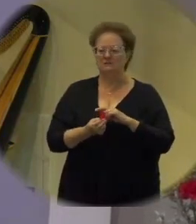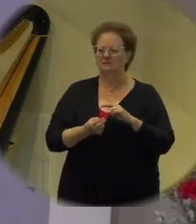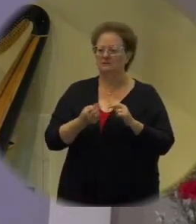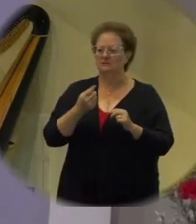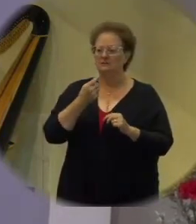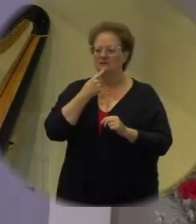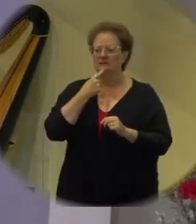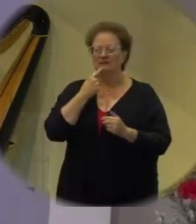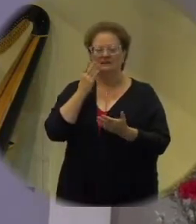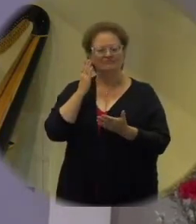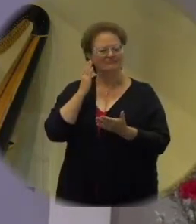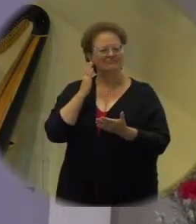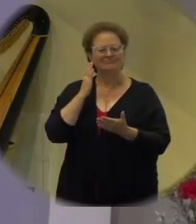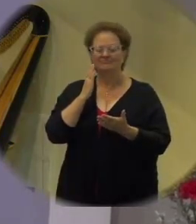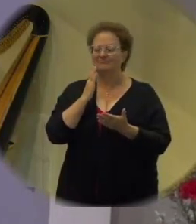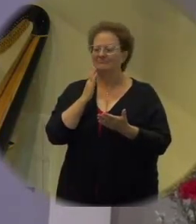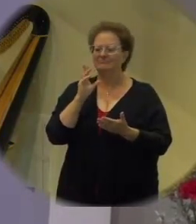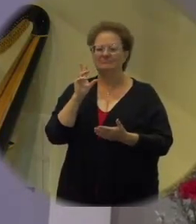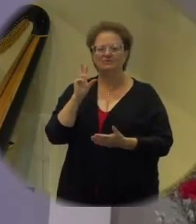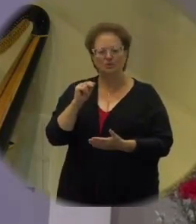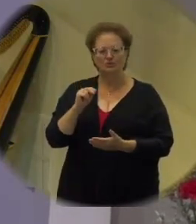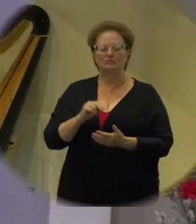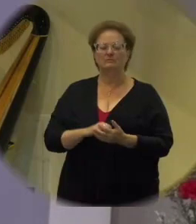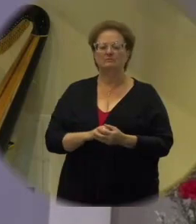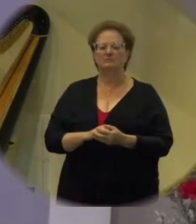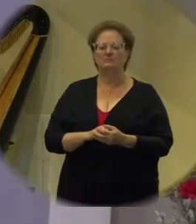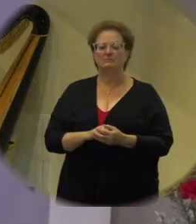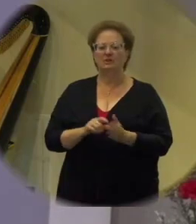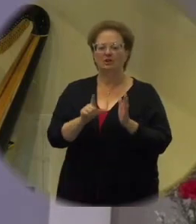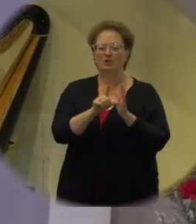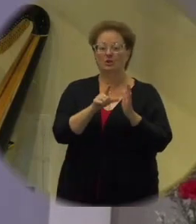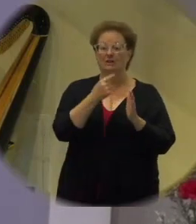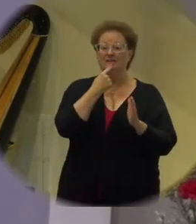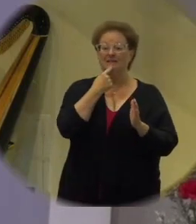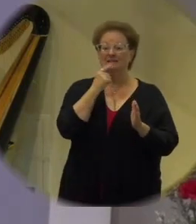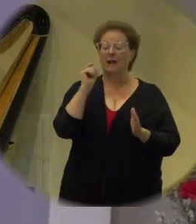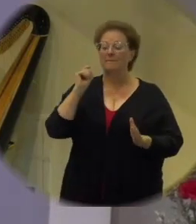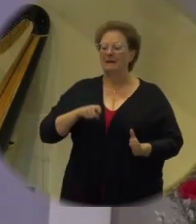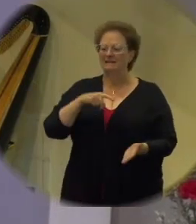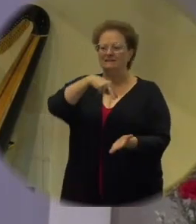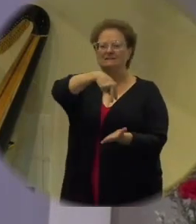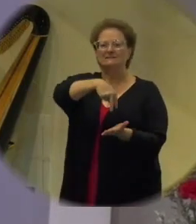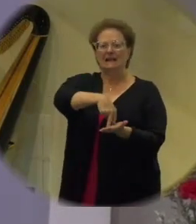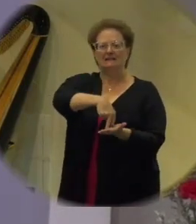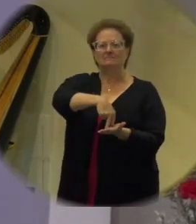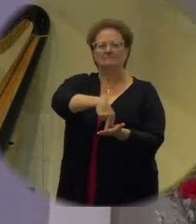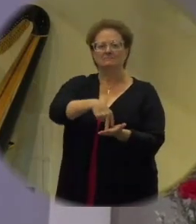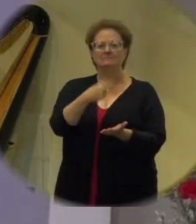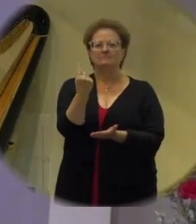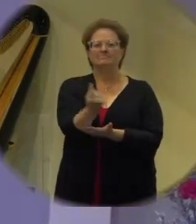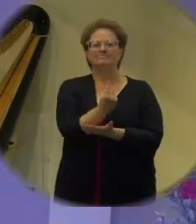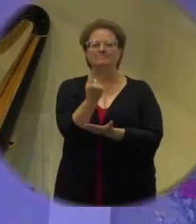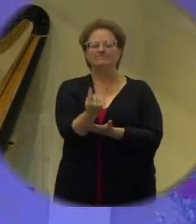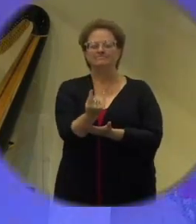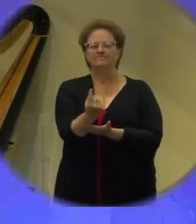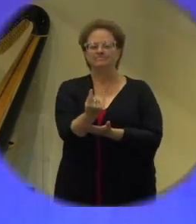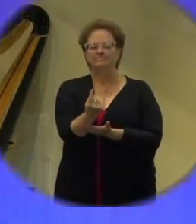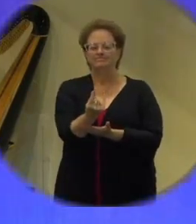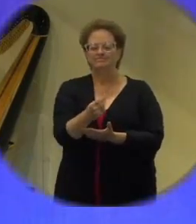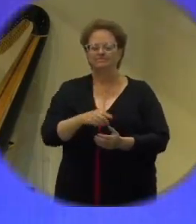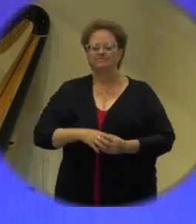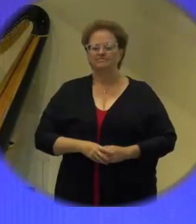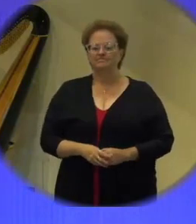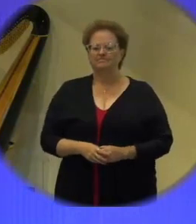stand down. And he said, no, I got to stand up. And he was the only one at that moment. They